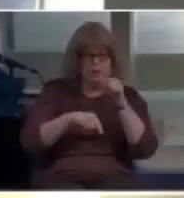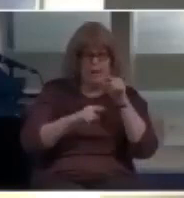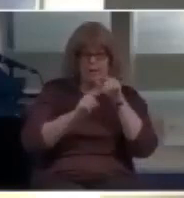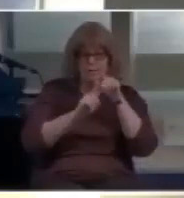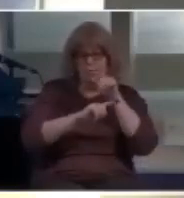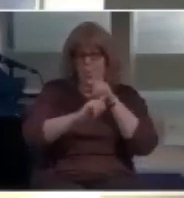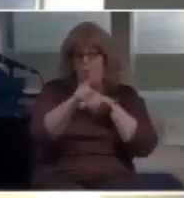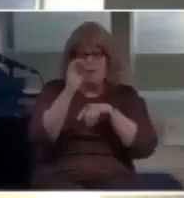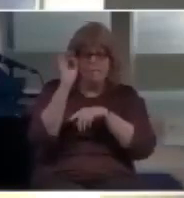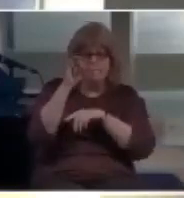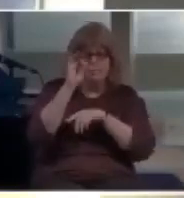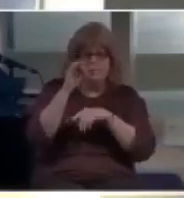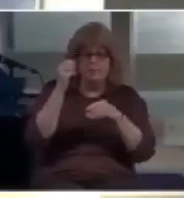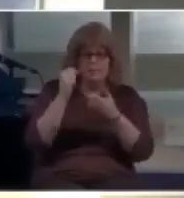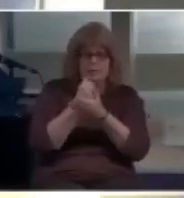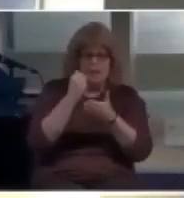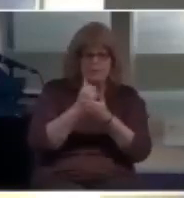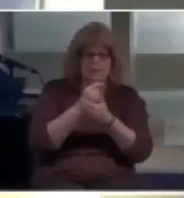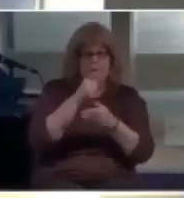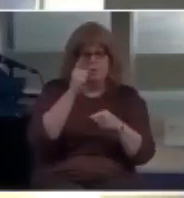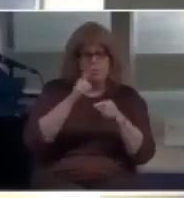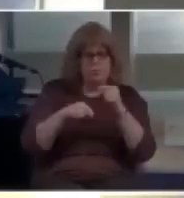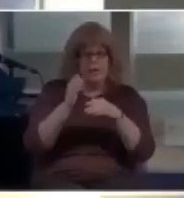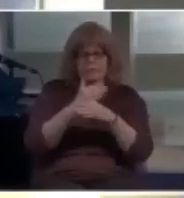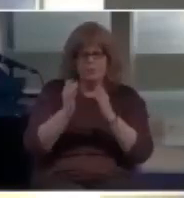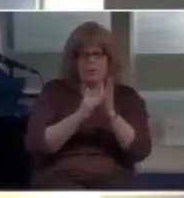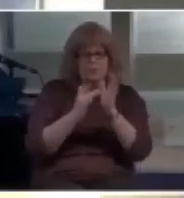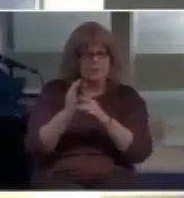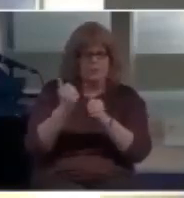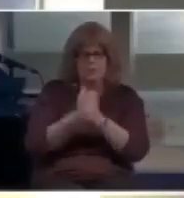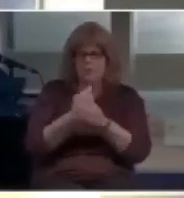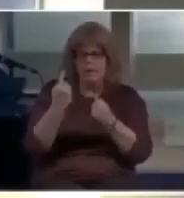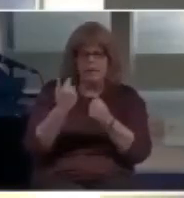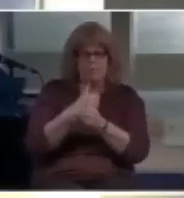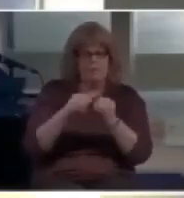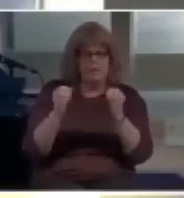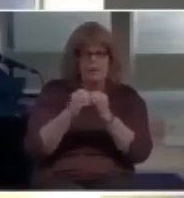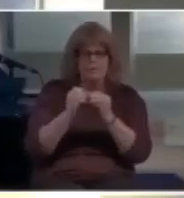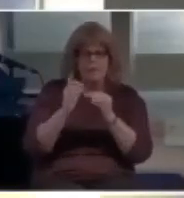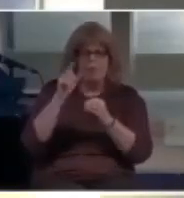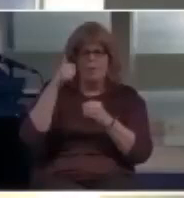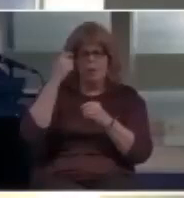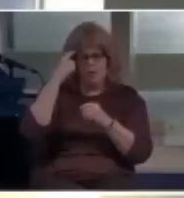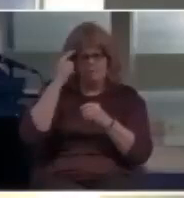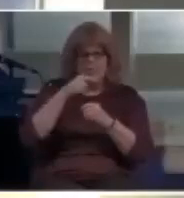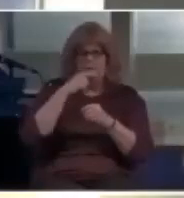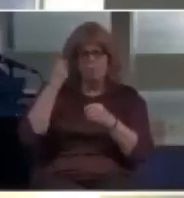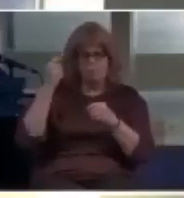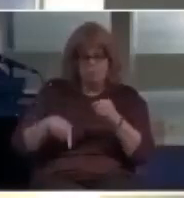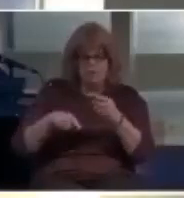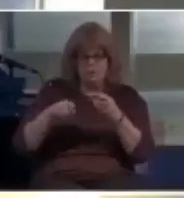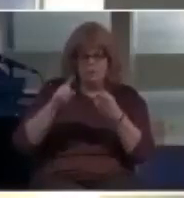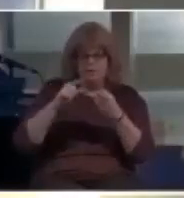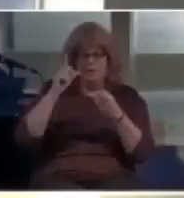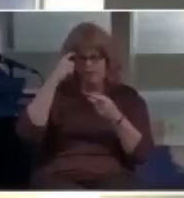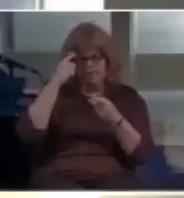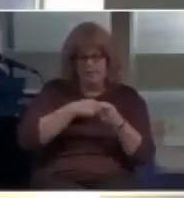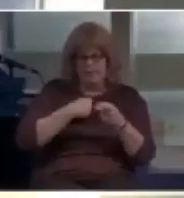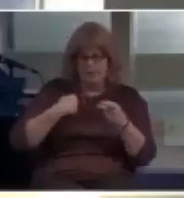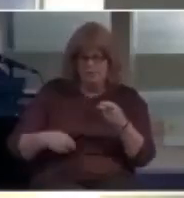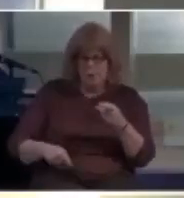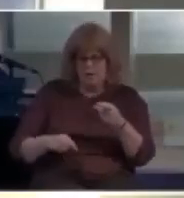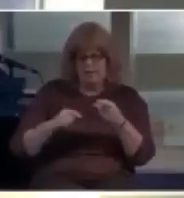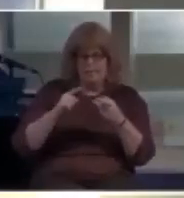and preach the good news, you can't share Jesus with anybody anymore, as the governments of Russia have done, as the governments of China has